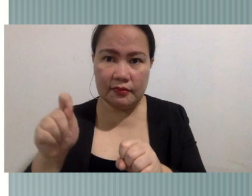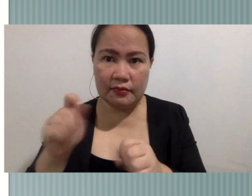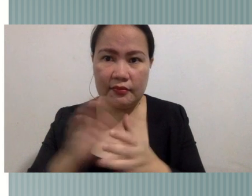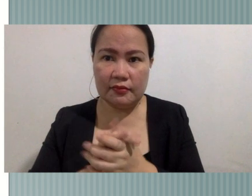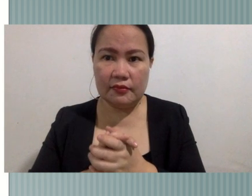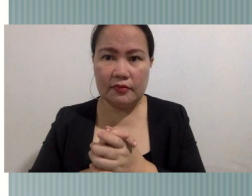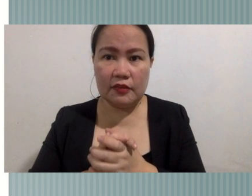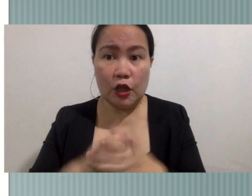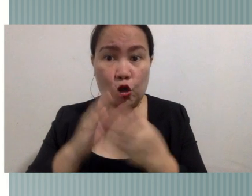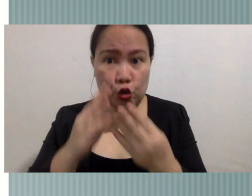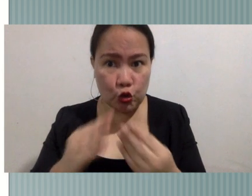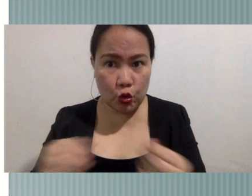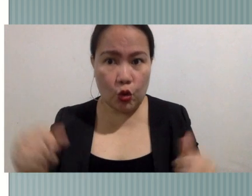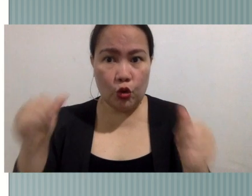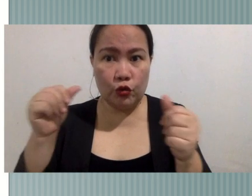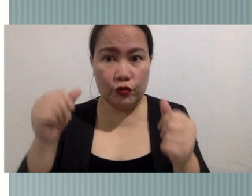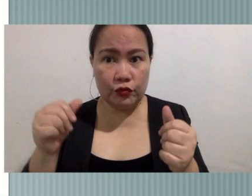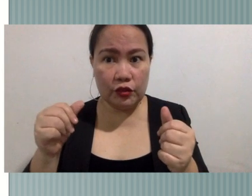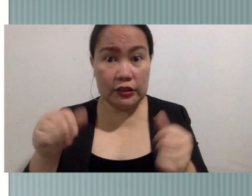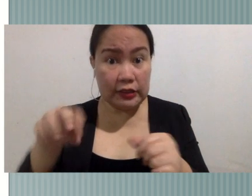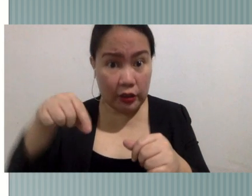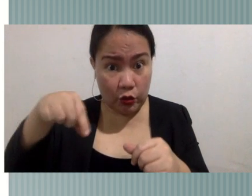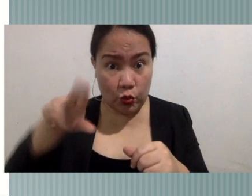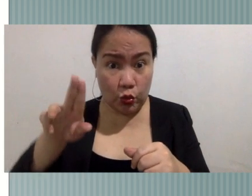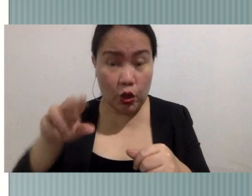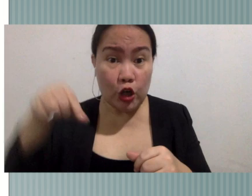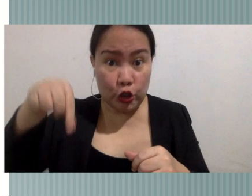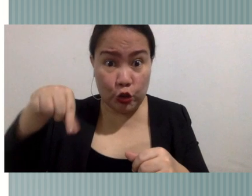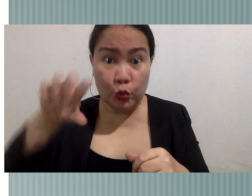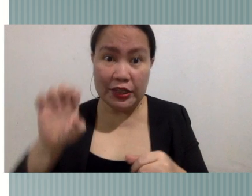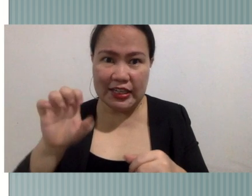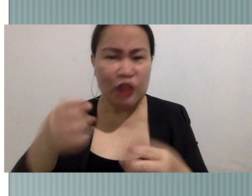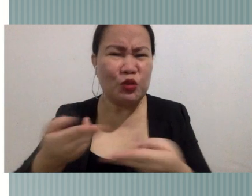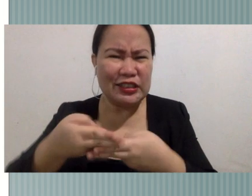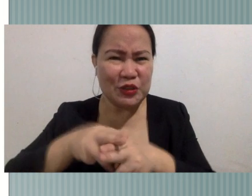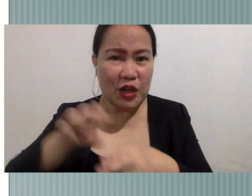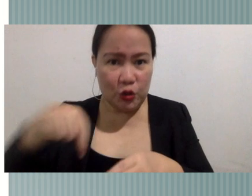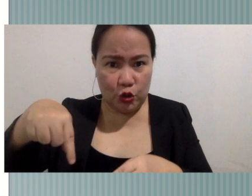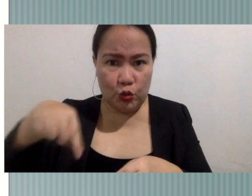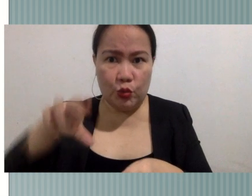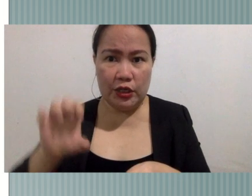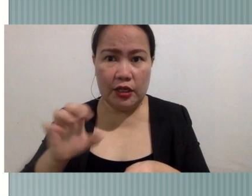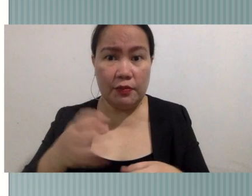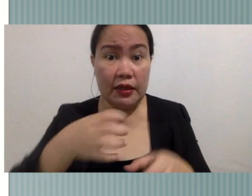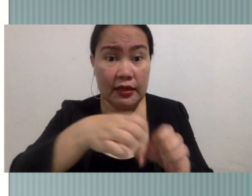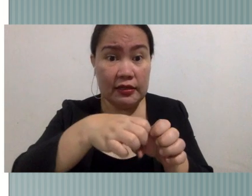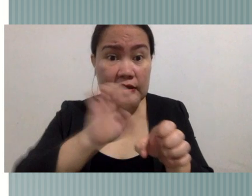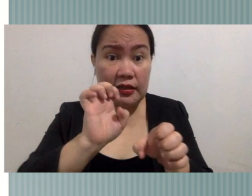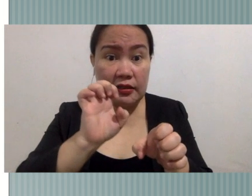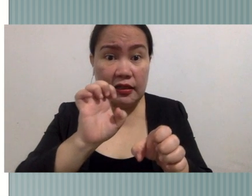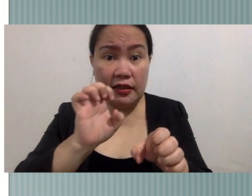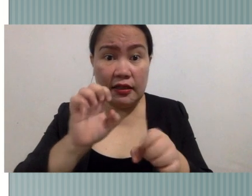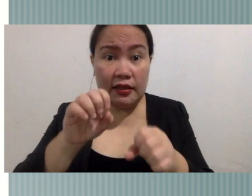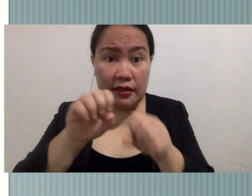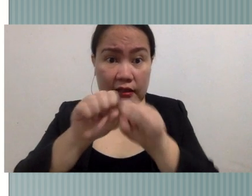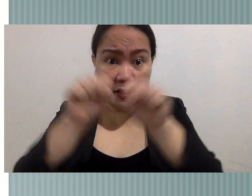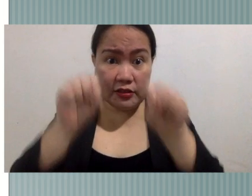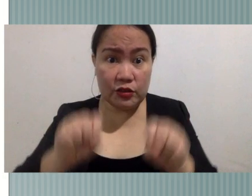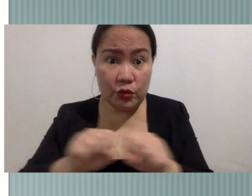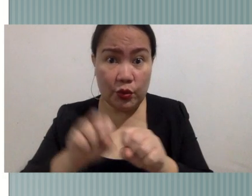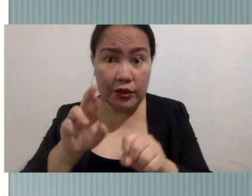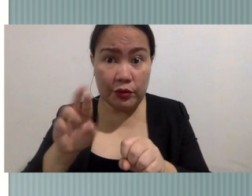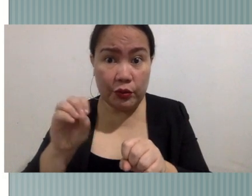no? So, solve the resulting quadratic equation by extracting the square root. So, magiging